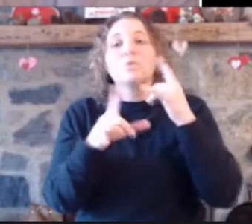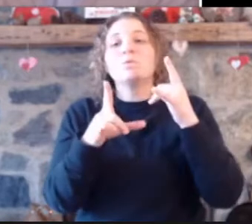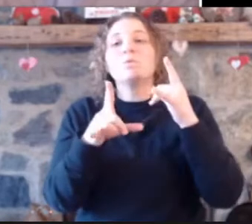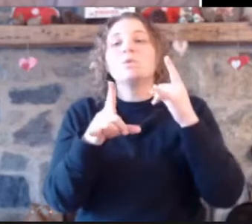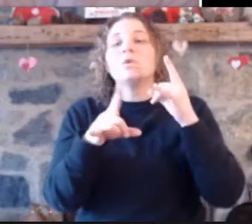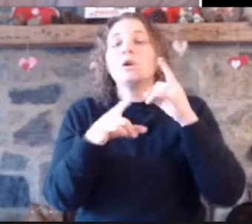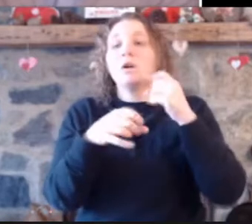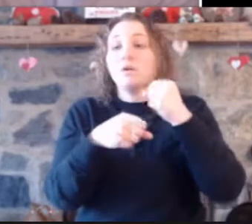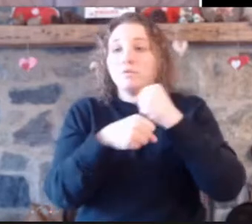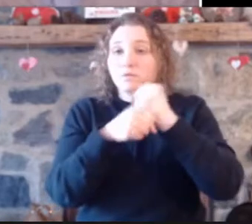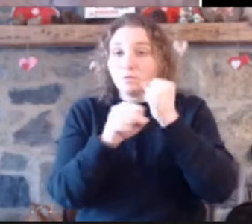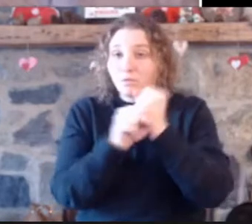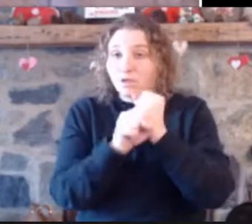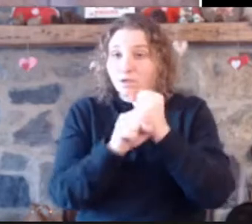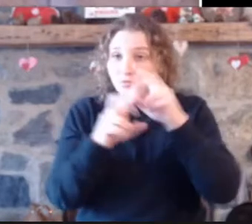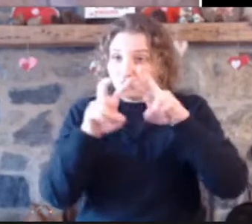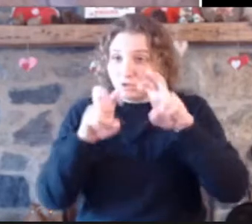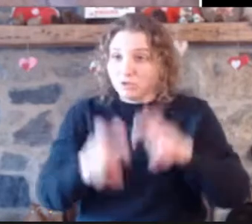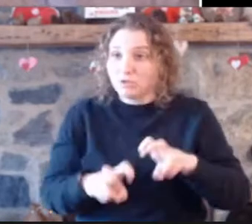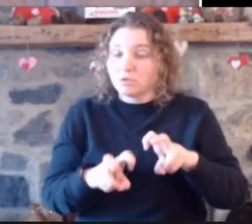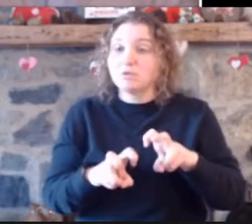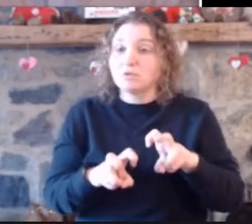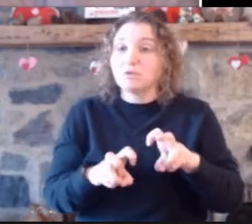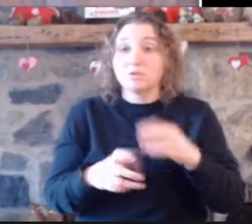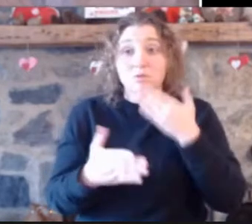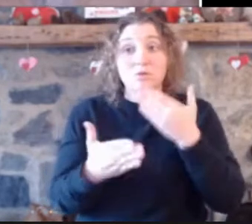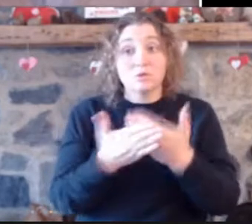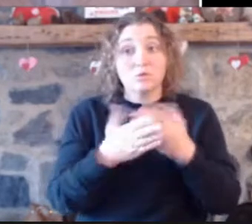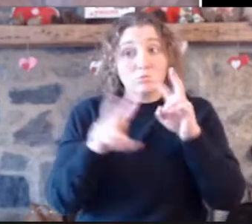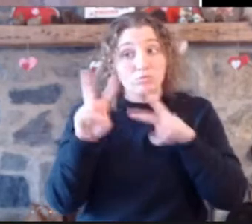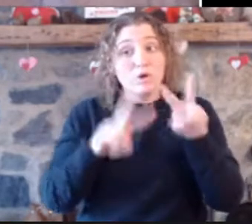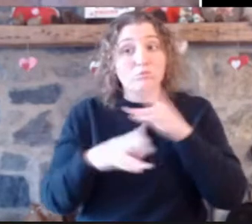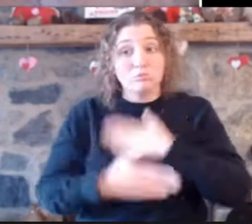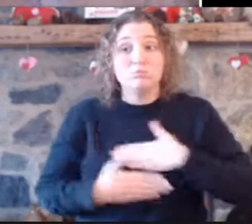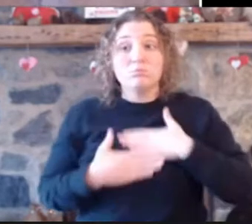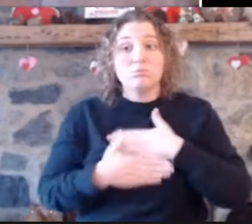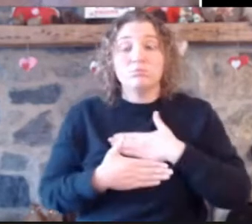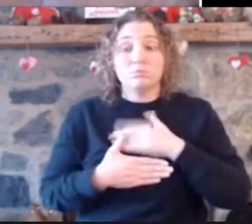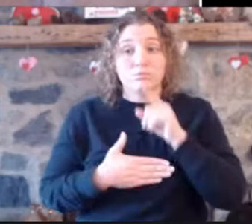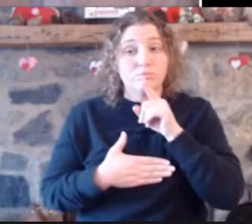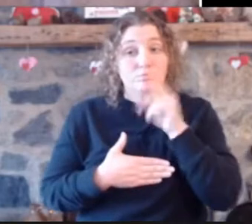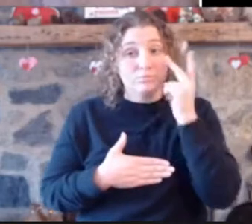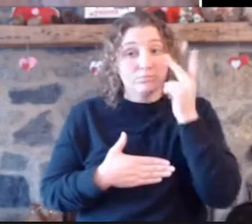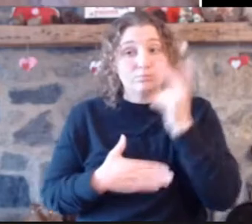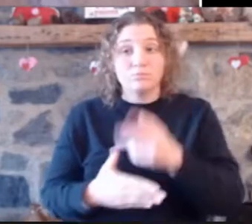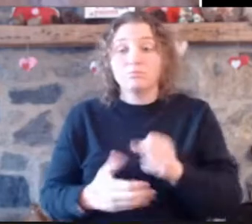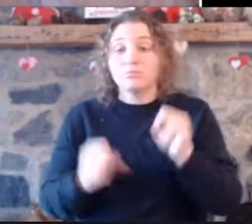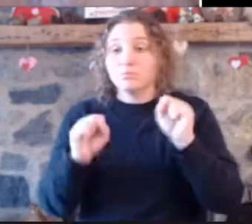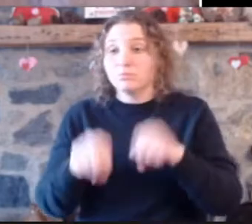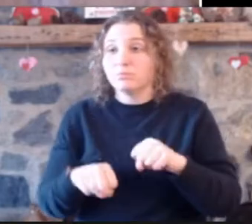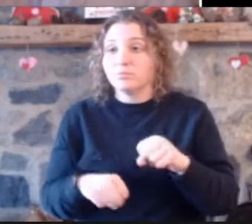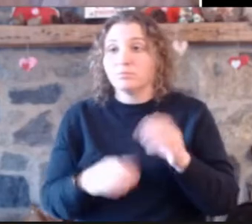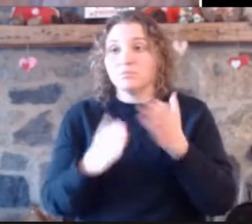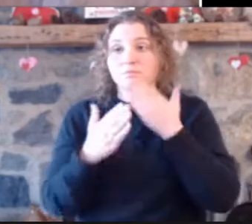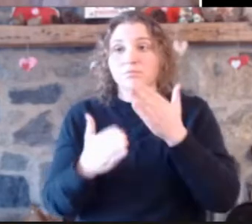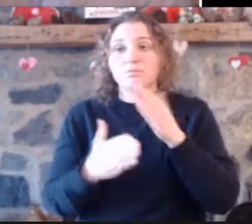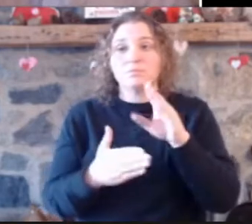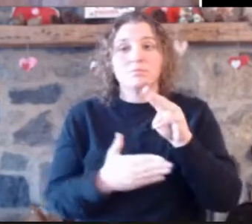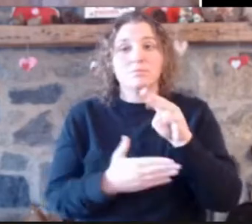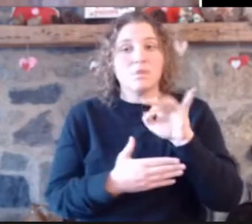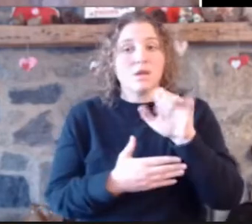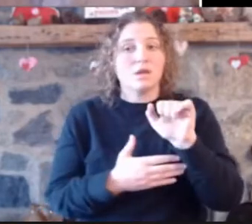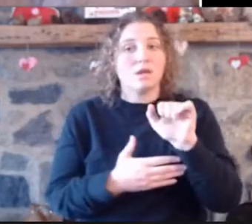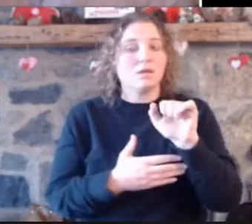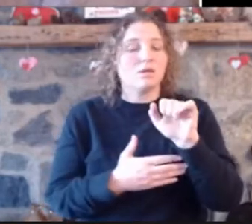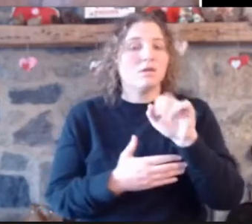Unlocking the Mysteries of Genesis. Really good. I'm watching it. I've been enjoying it. It's out there. Again, thanks to Mike Riddle for his fossil record